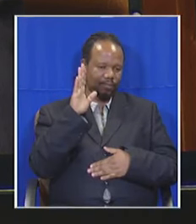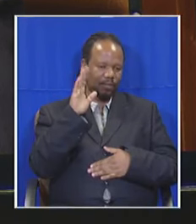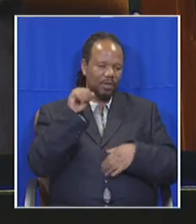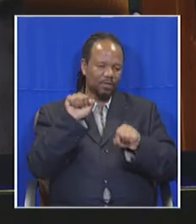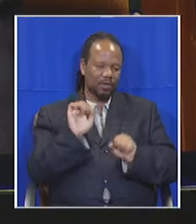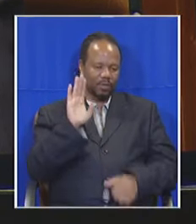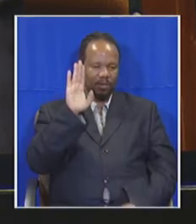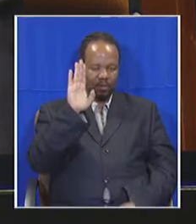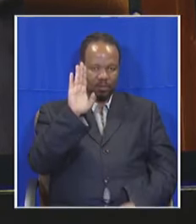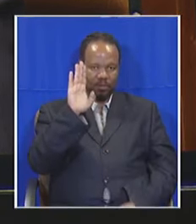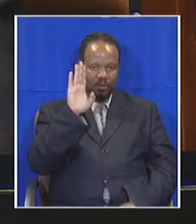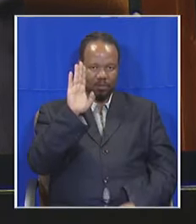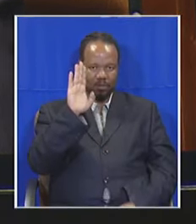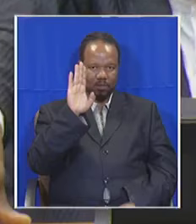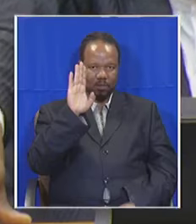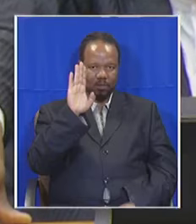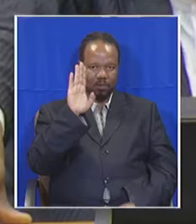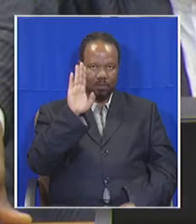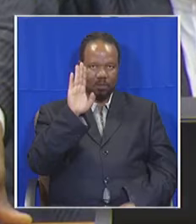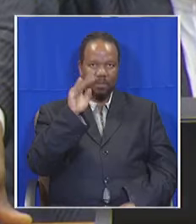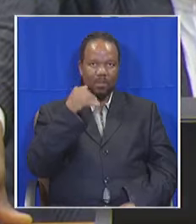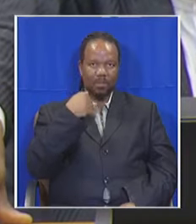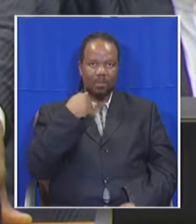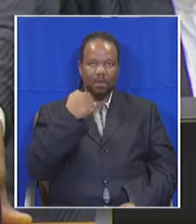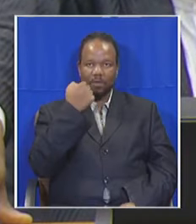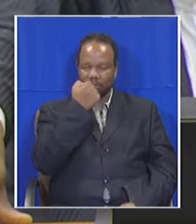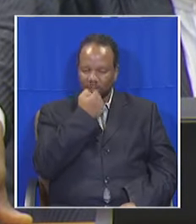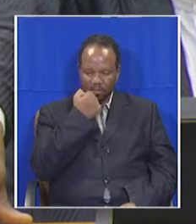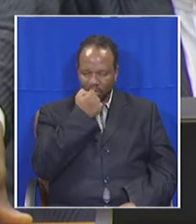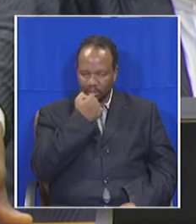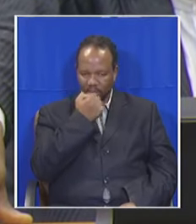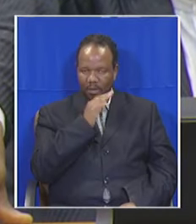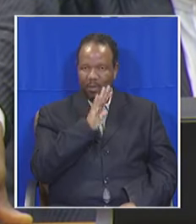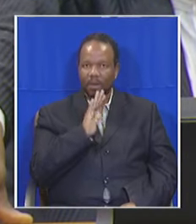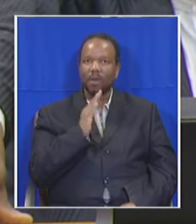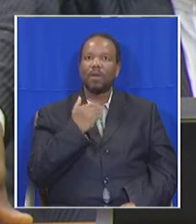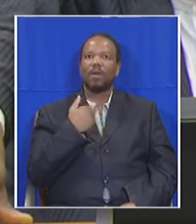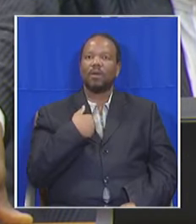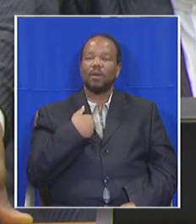Chairperson? Through you, House Chair, our sincere apologies, House Chair. We concur